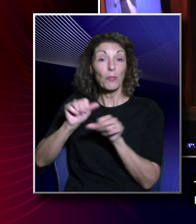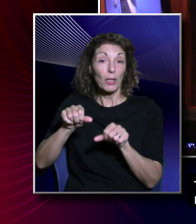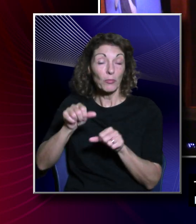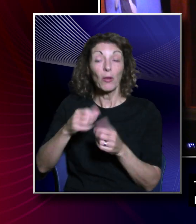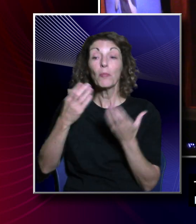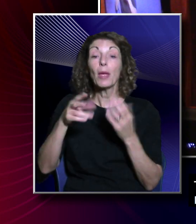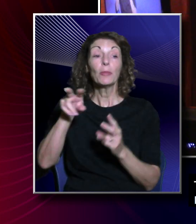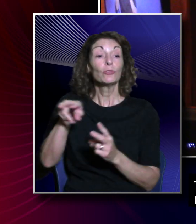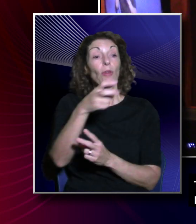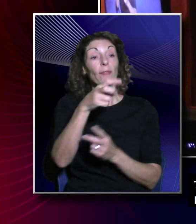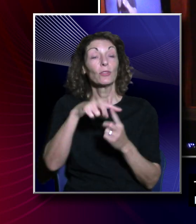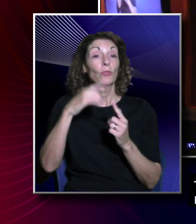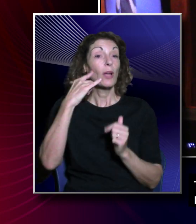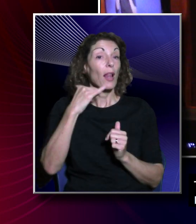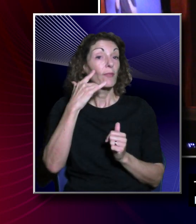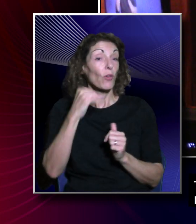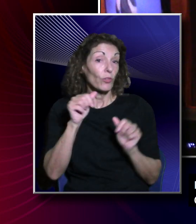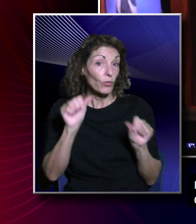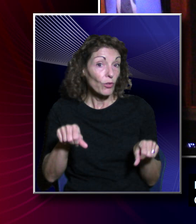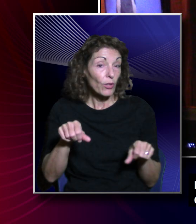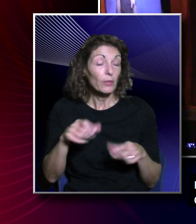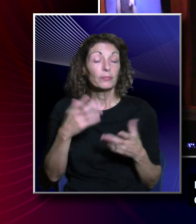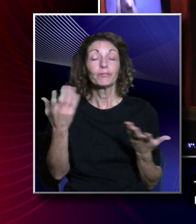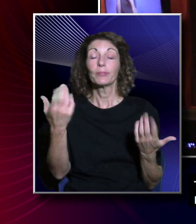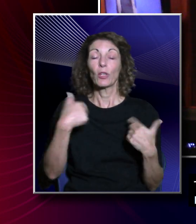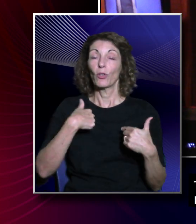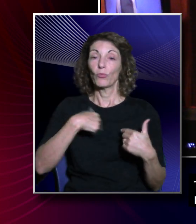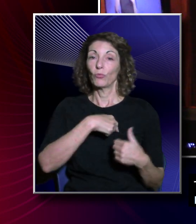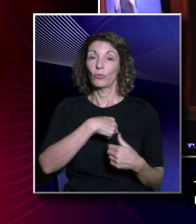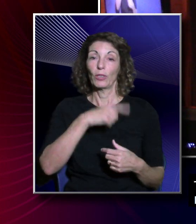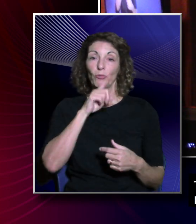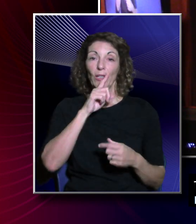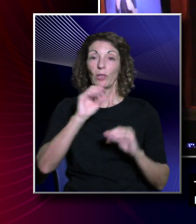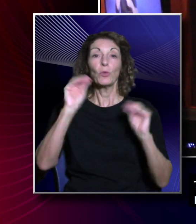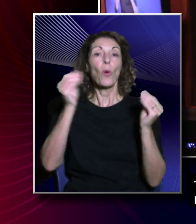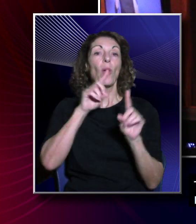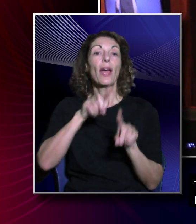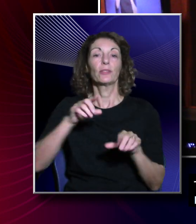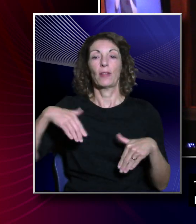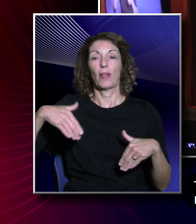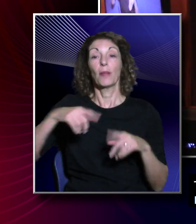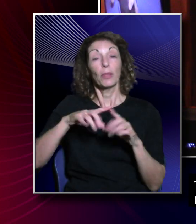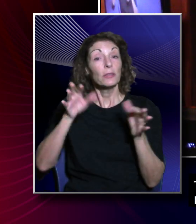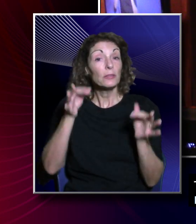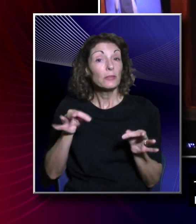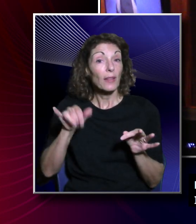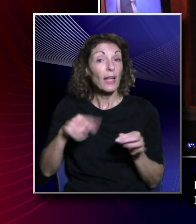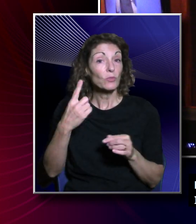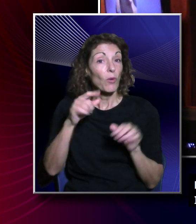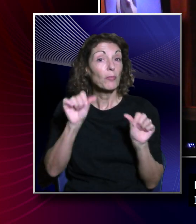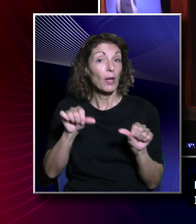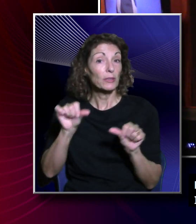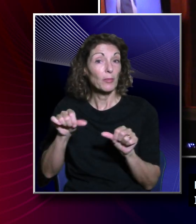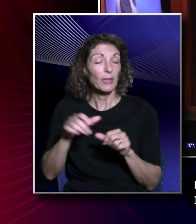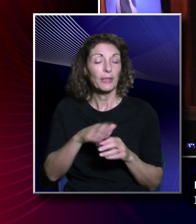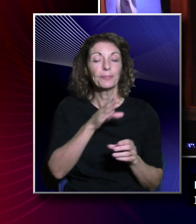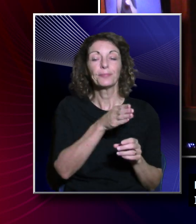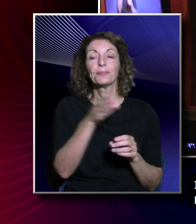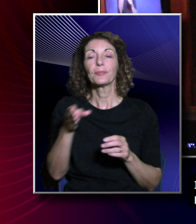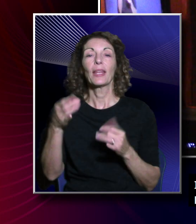California. I don't have an answer to that question, but that is definitely a possibility. This is Shelley